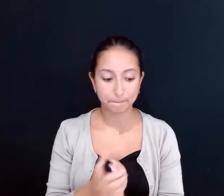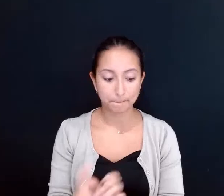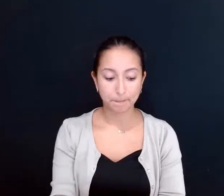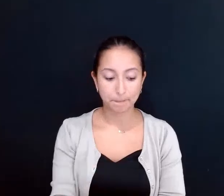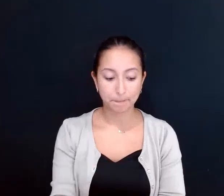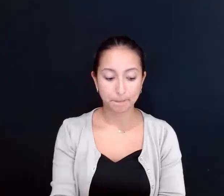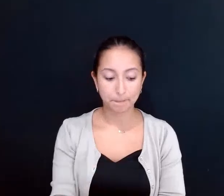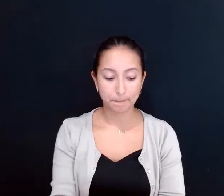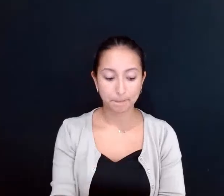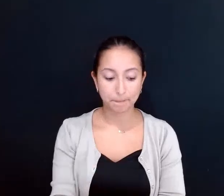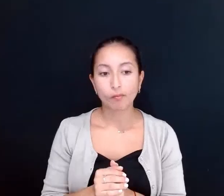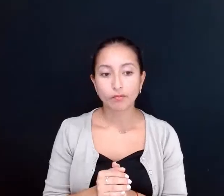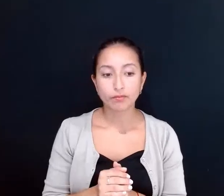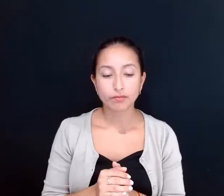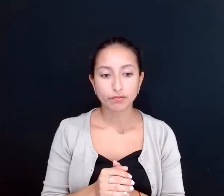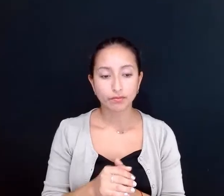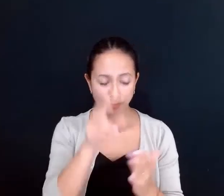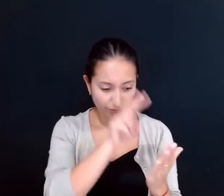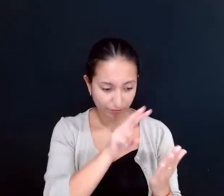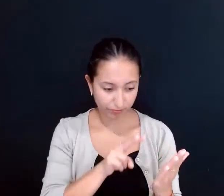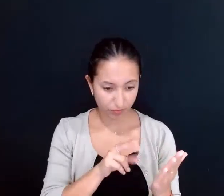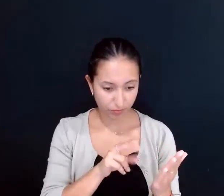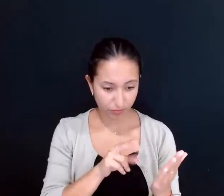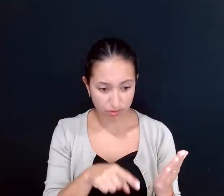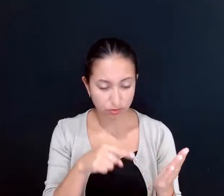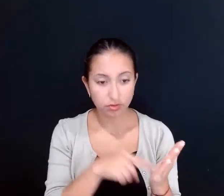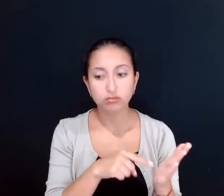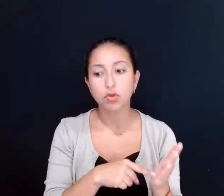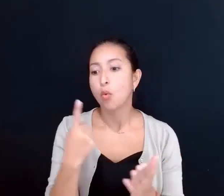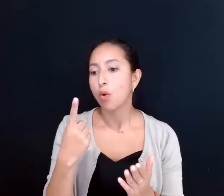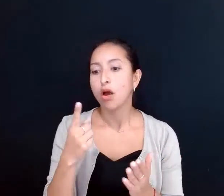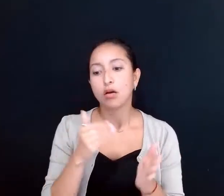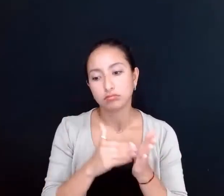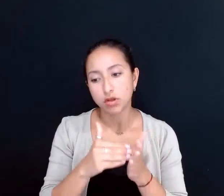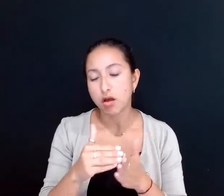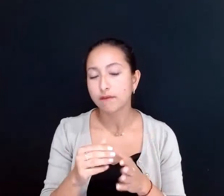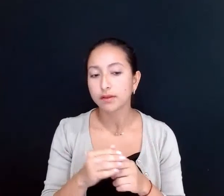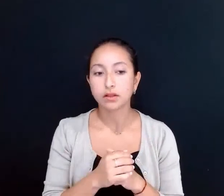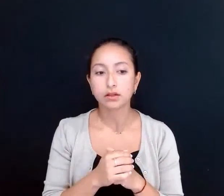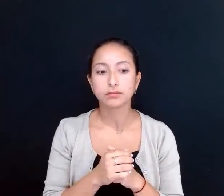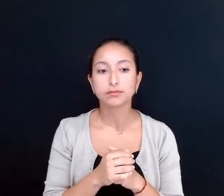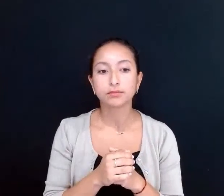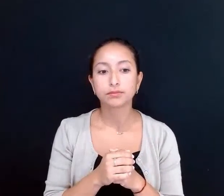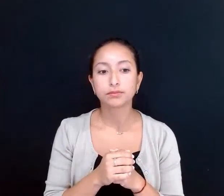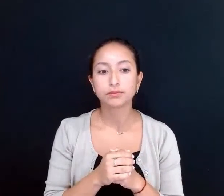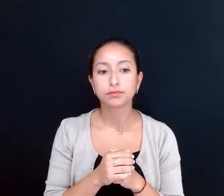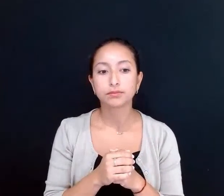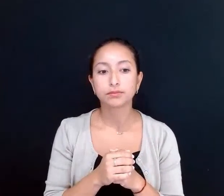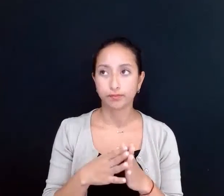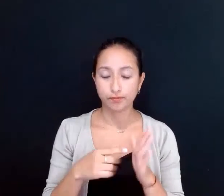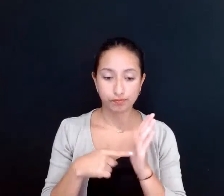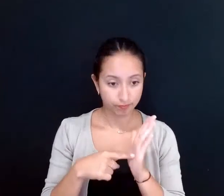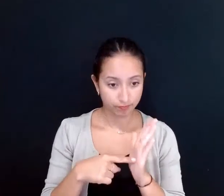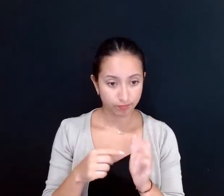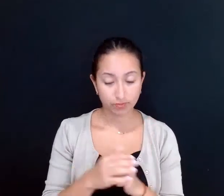Going down here, I see one of these questions we get all the time is, okay, let's say